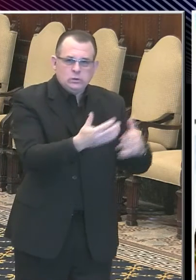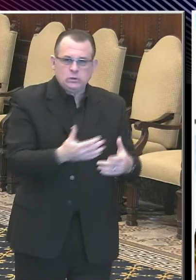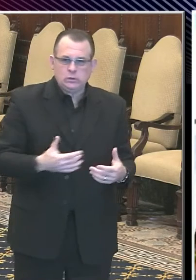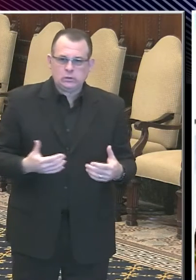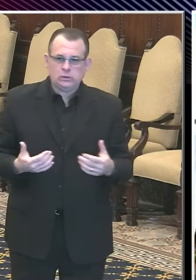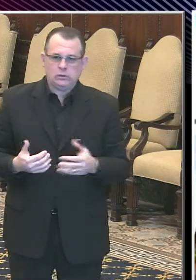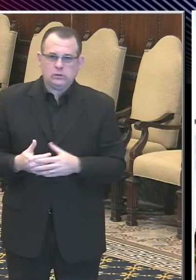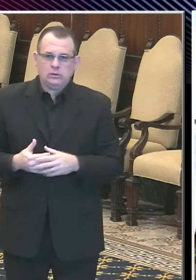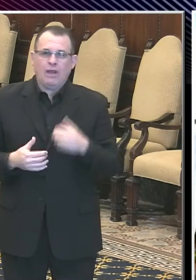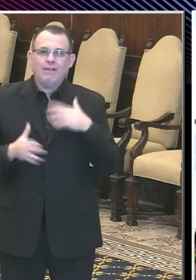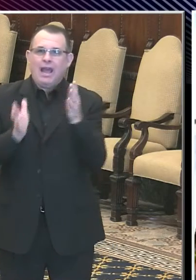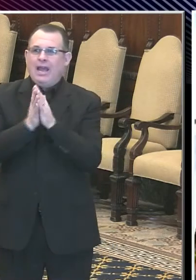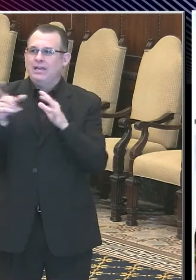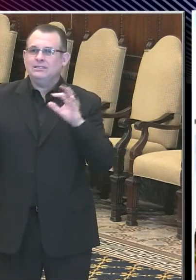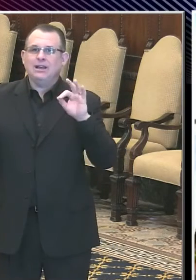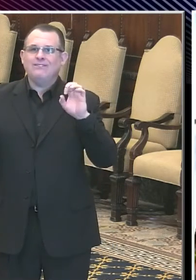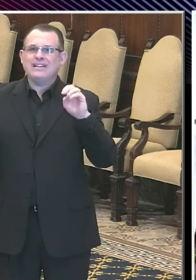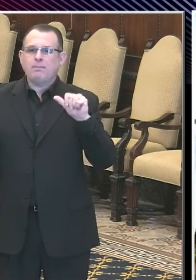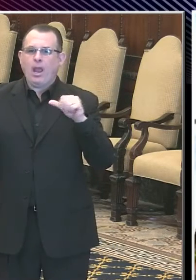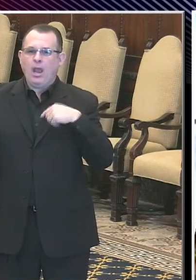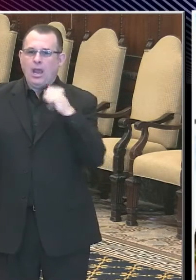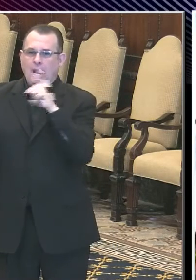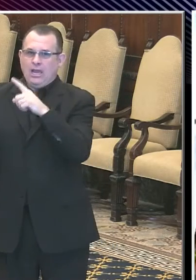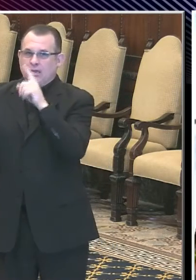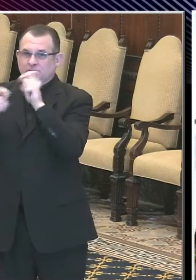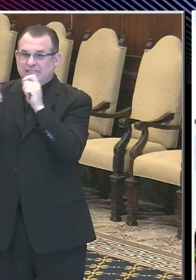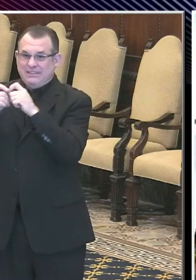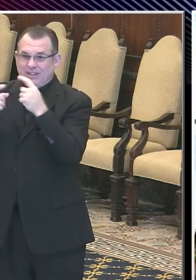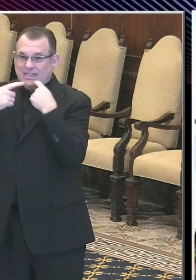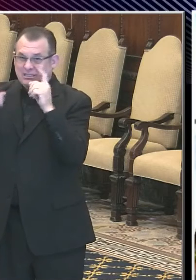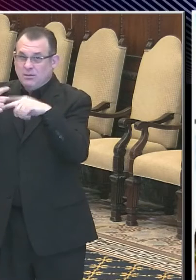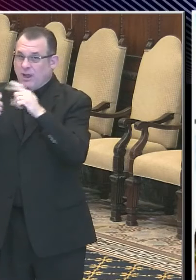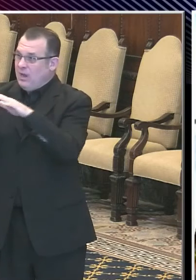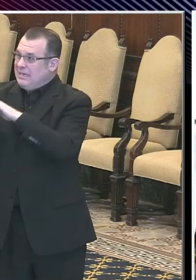about whether they have any specific announcements around that.